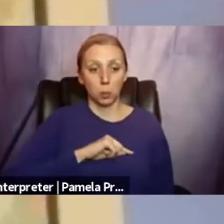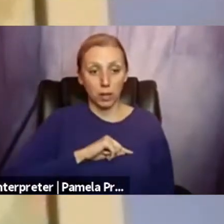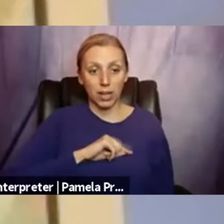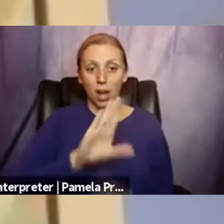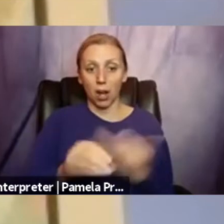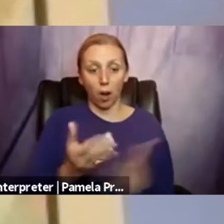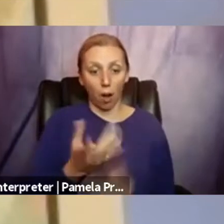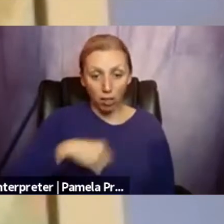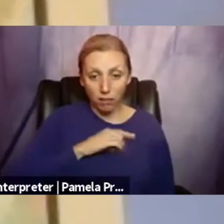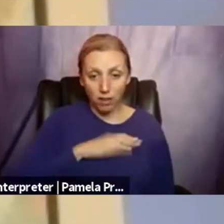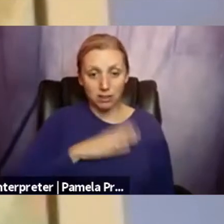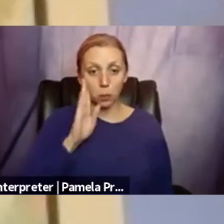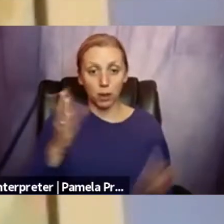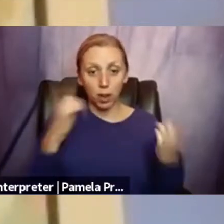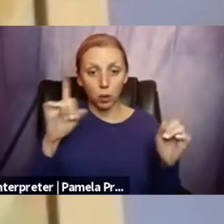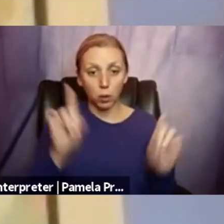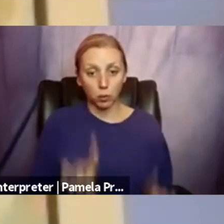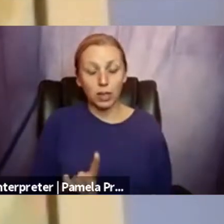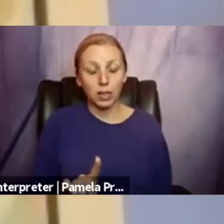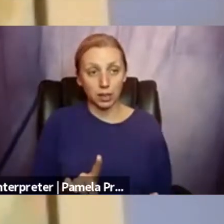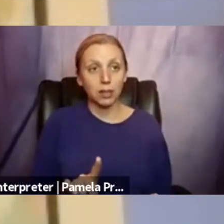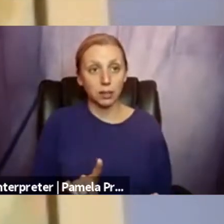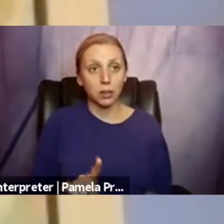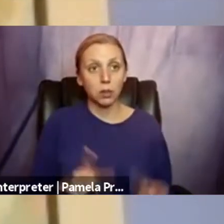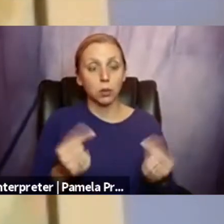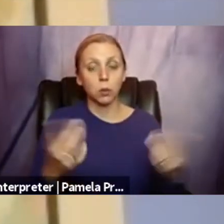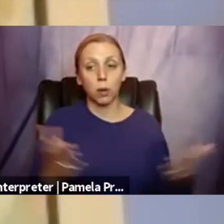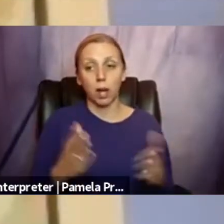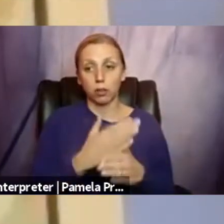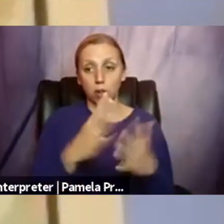us, agrees to share